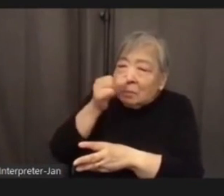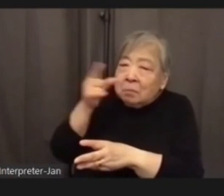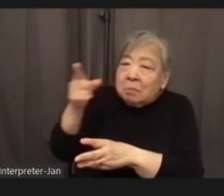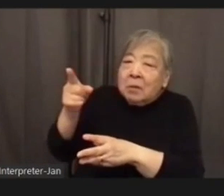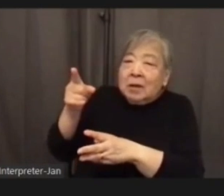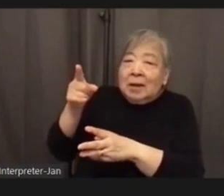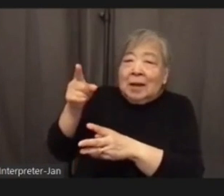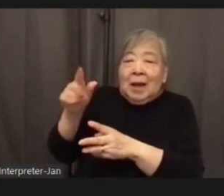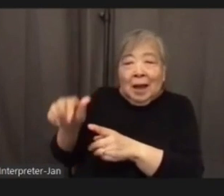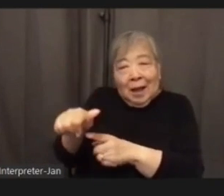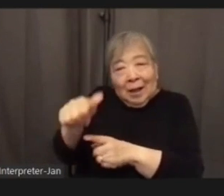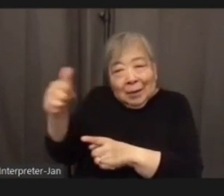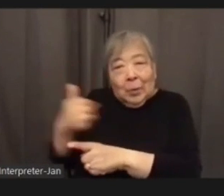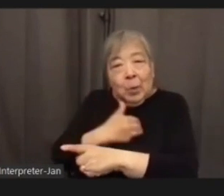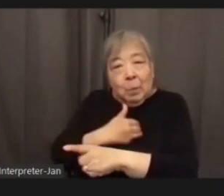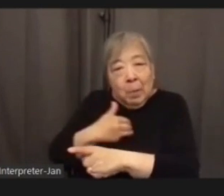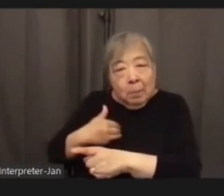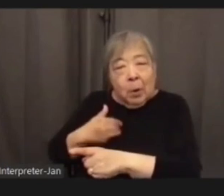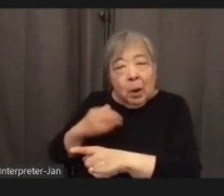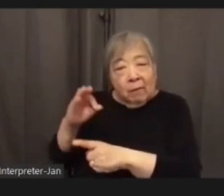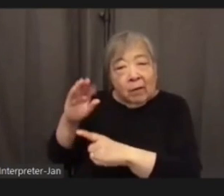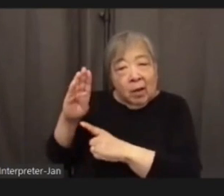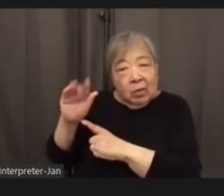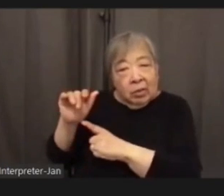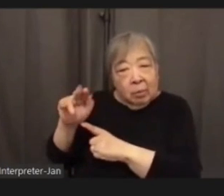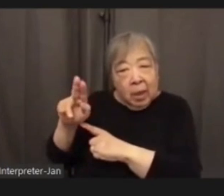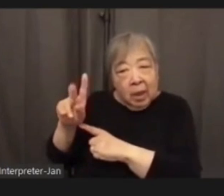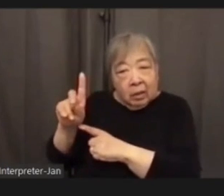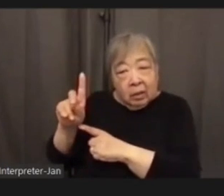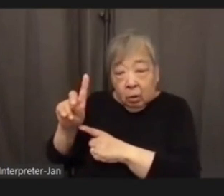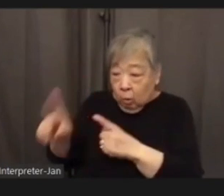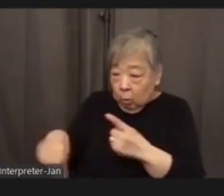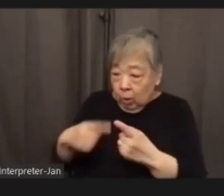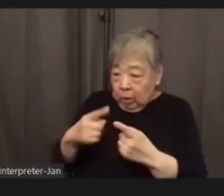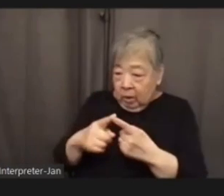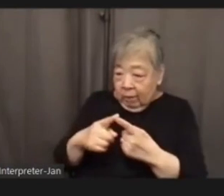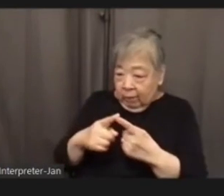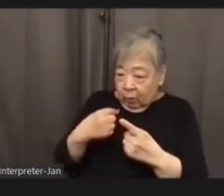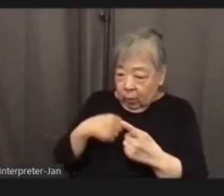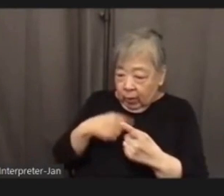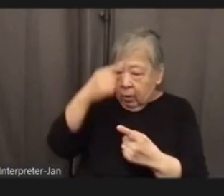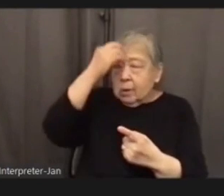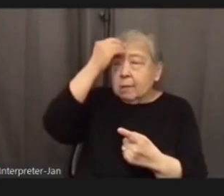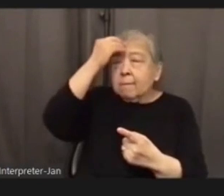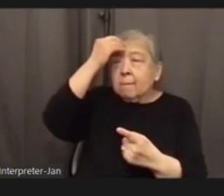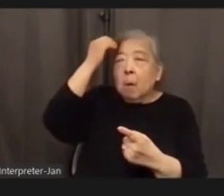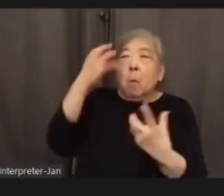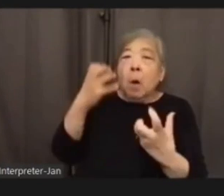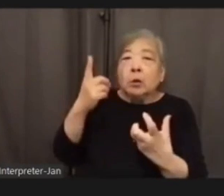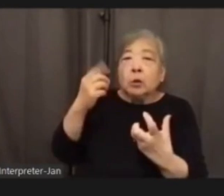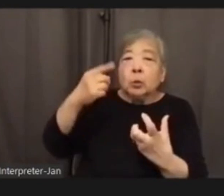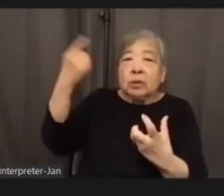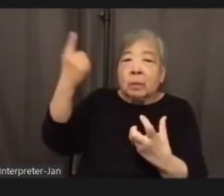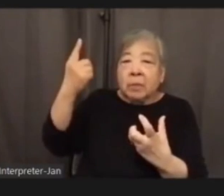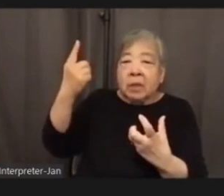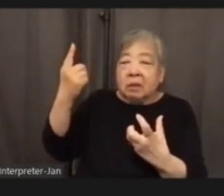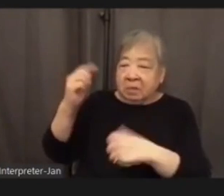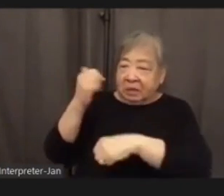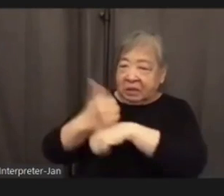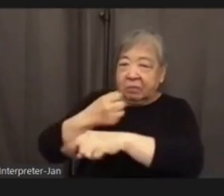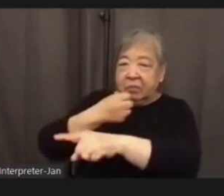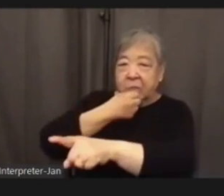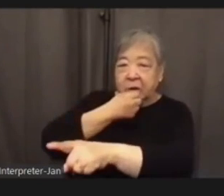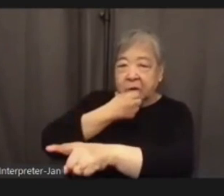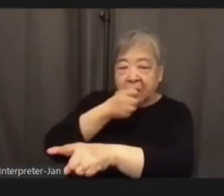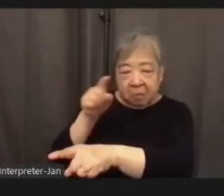member of the band. Whenever we had a thought, wanted to do something, the mic was in place, the board